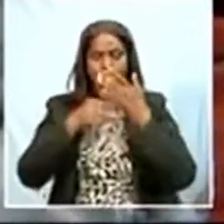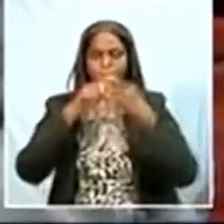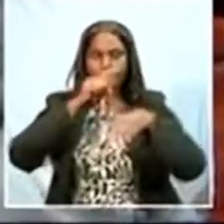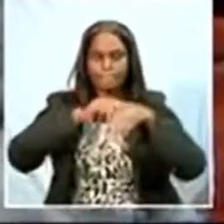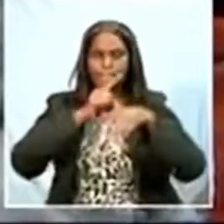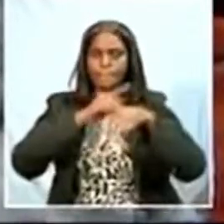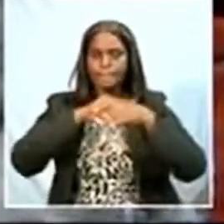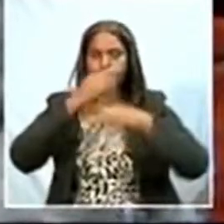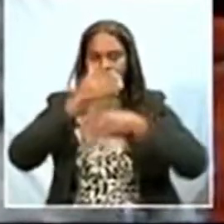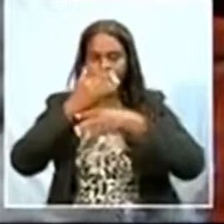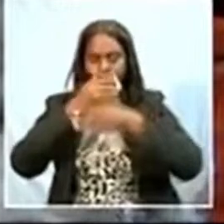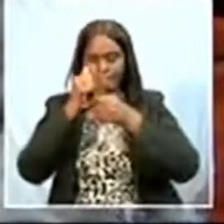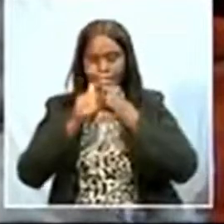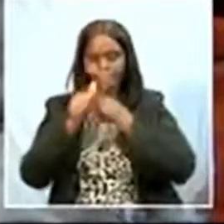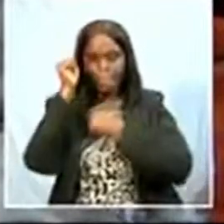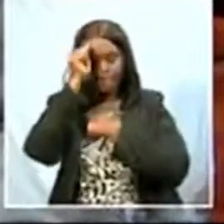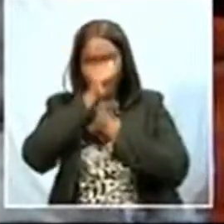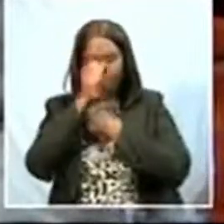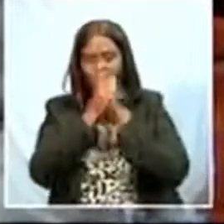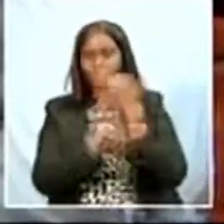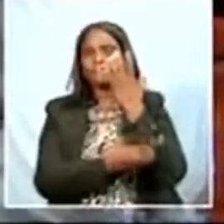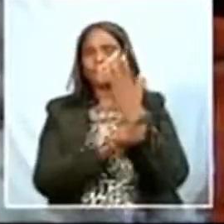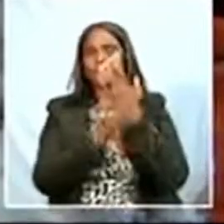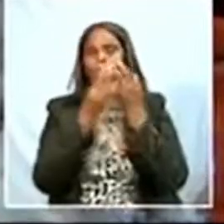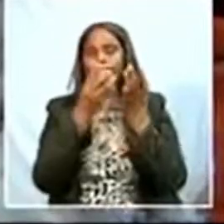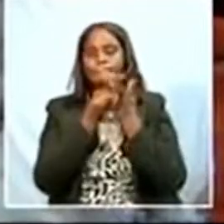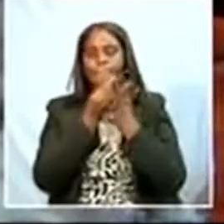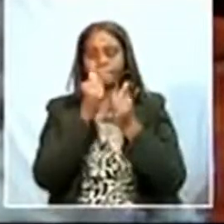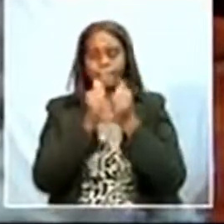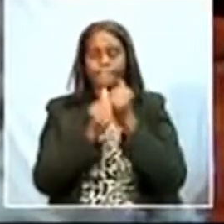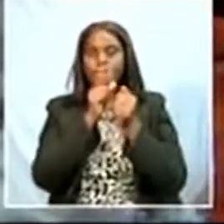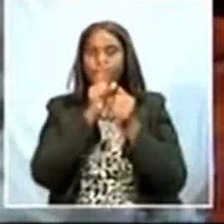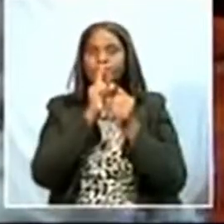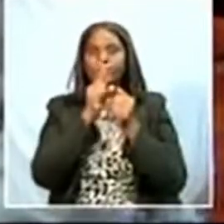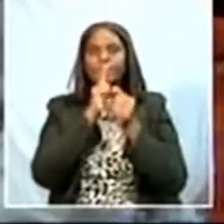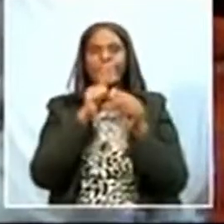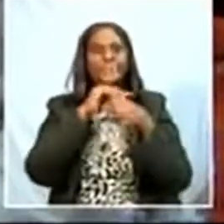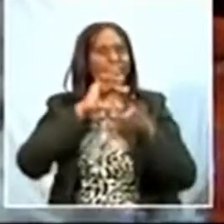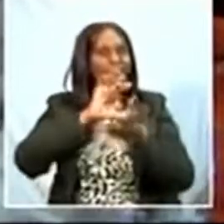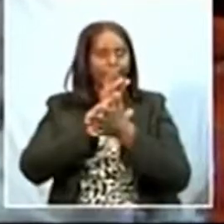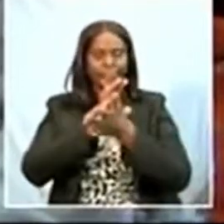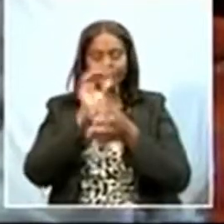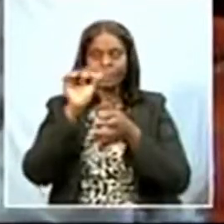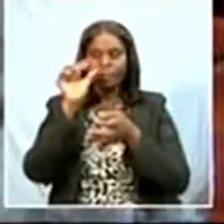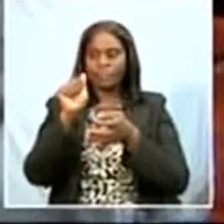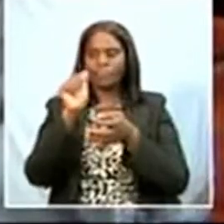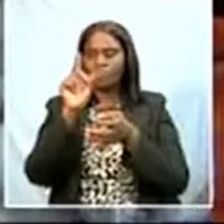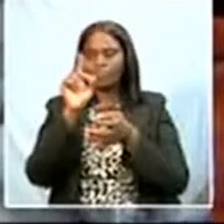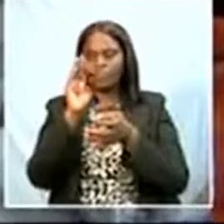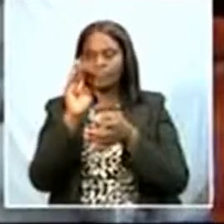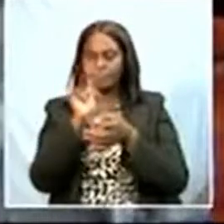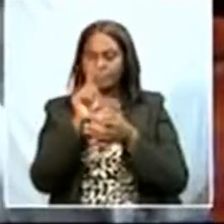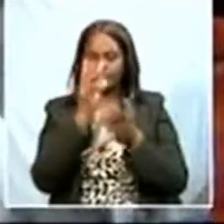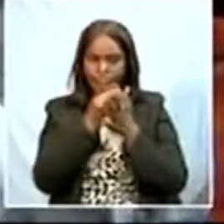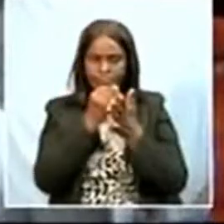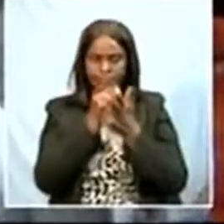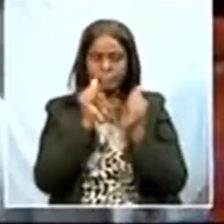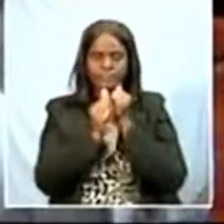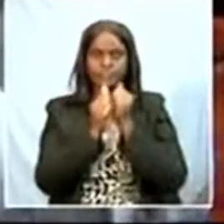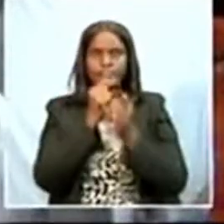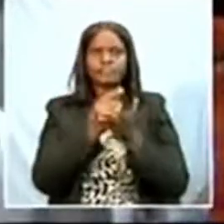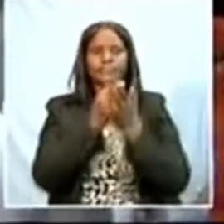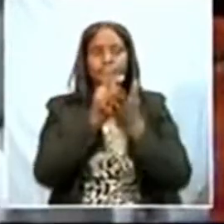is the Africa Development Finance, which is completely the Africa Development Fund, which is a